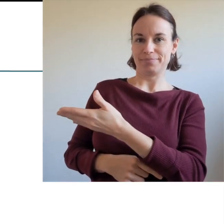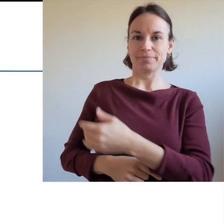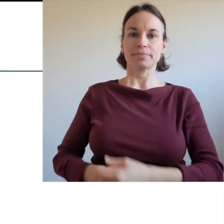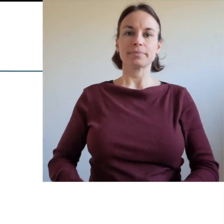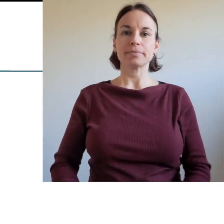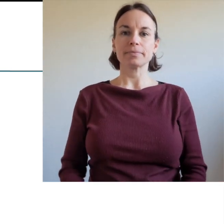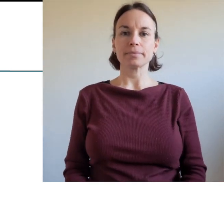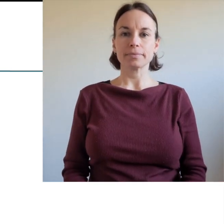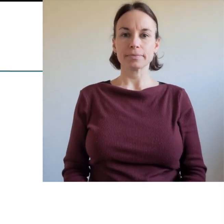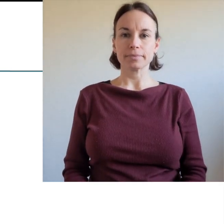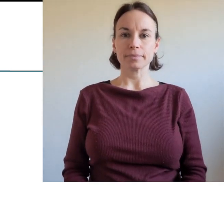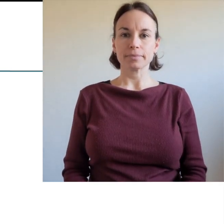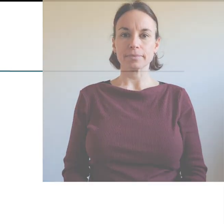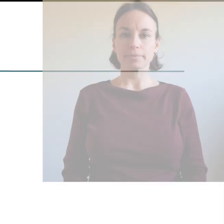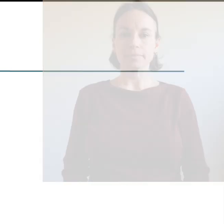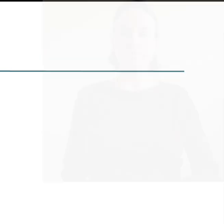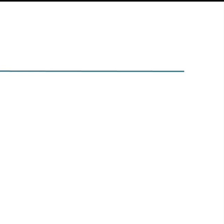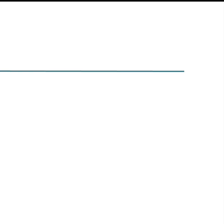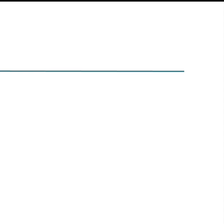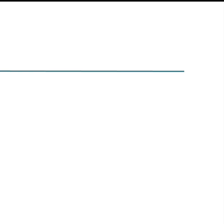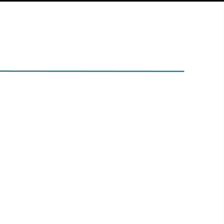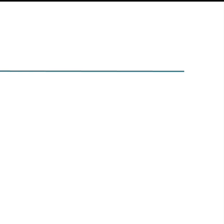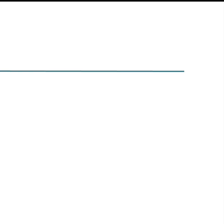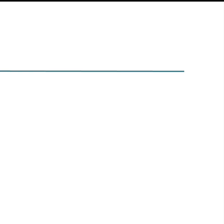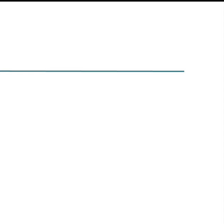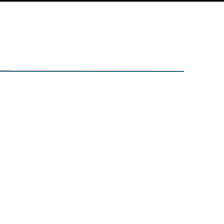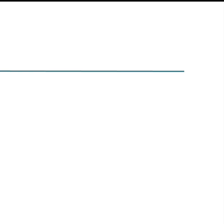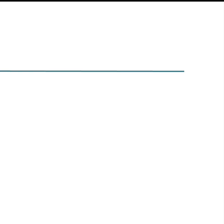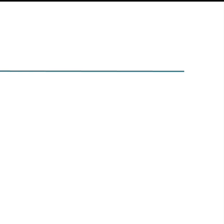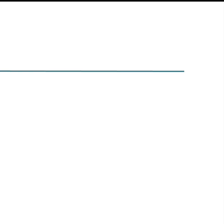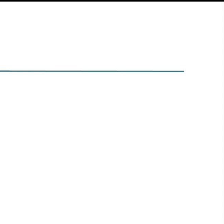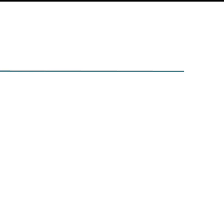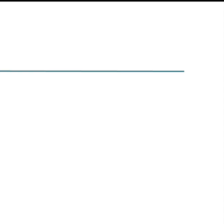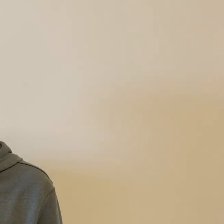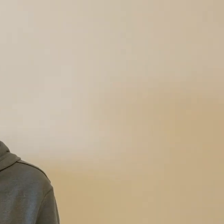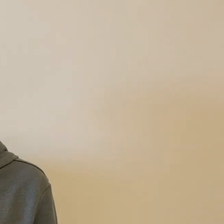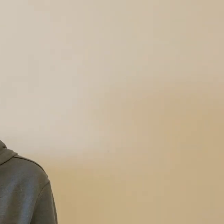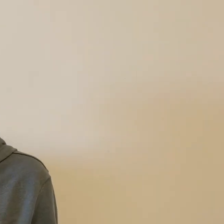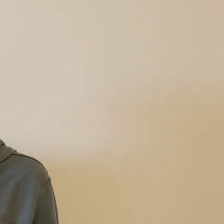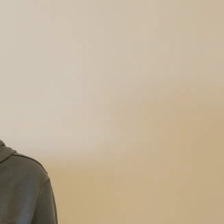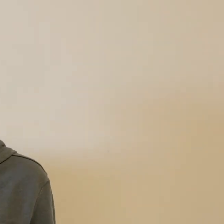entire production. Let's see the video.